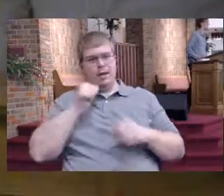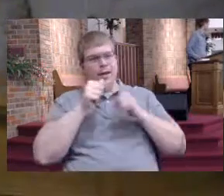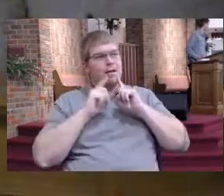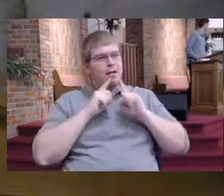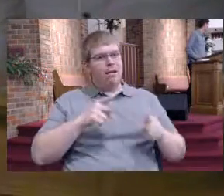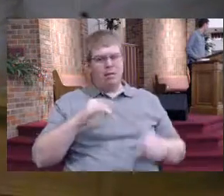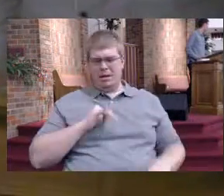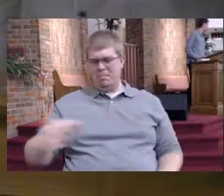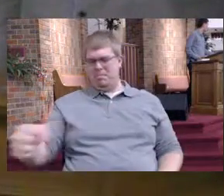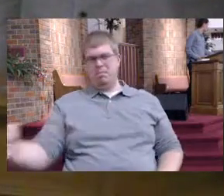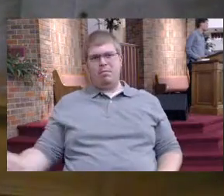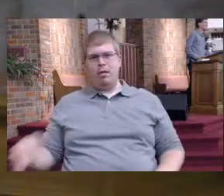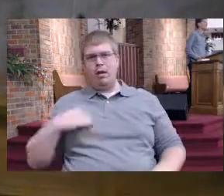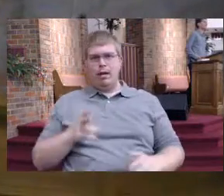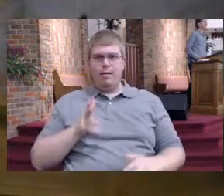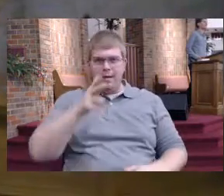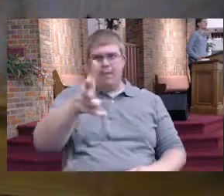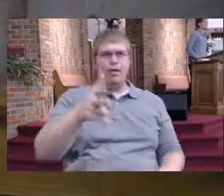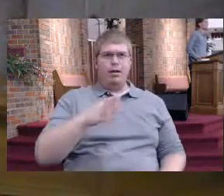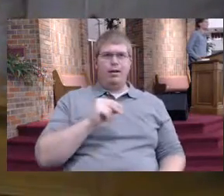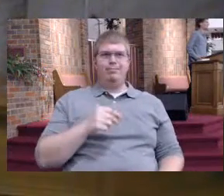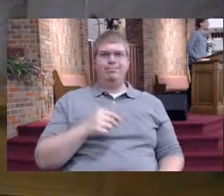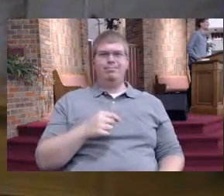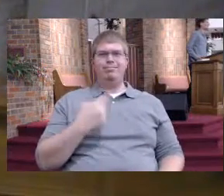hit it, and that's what happened.